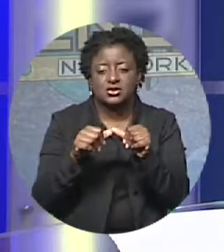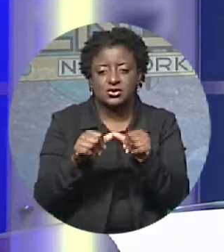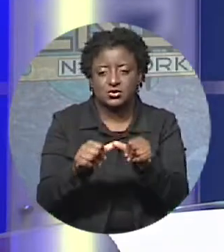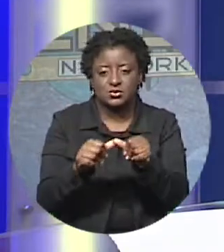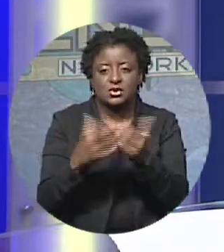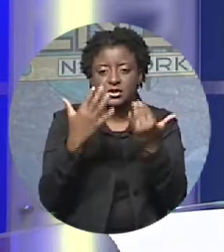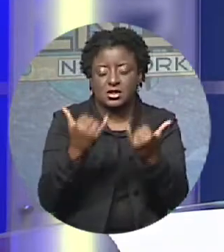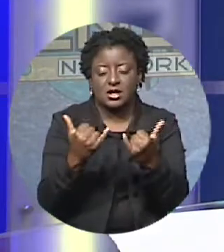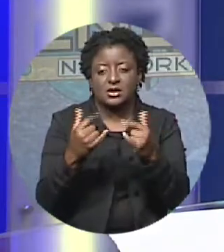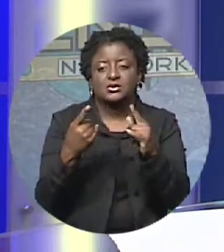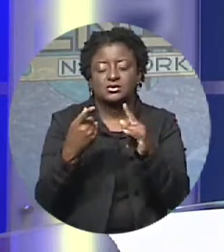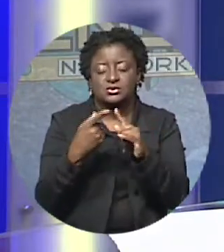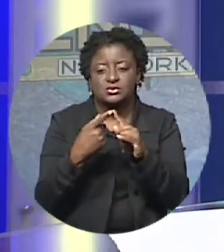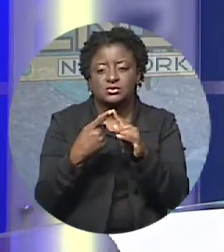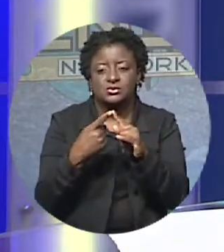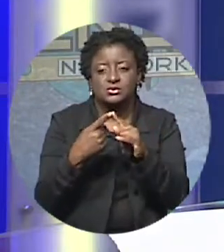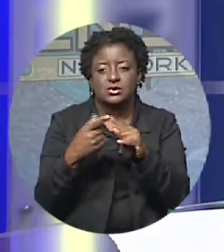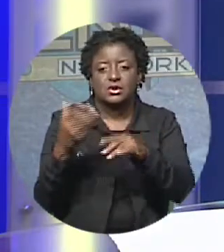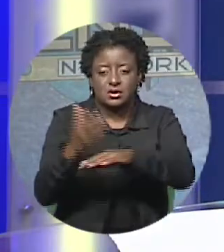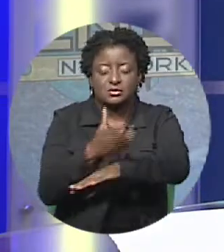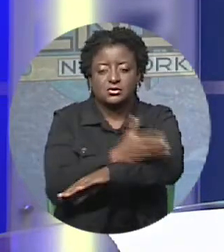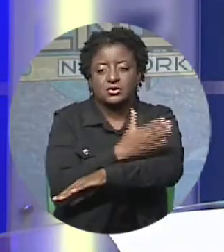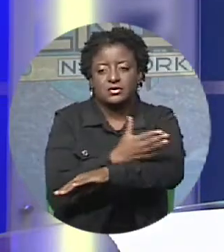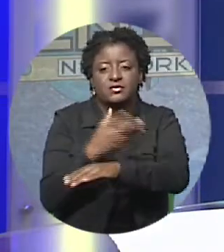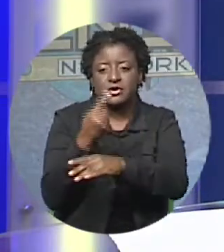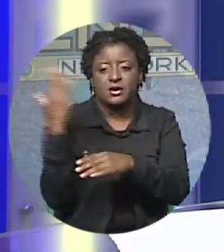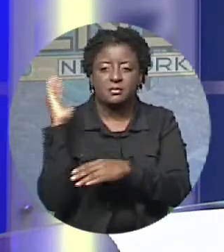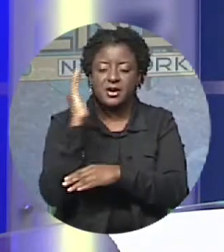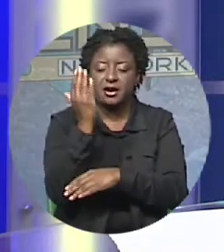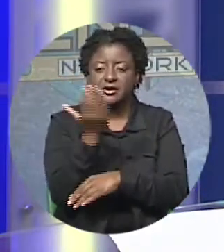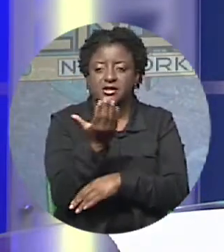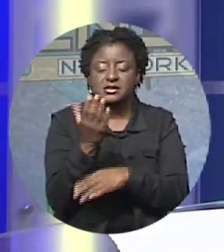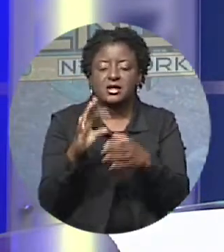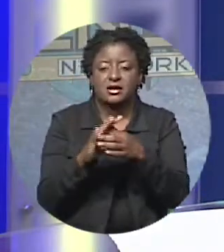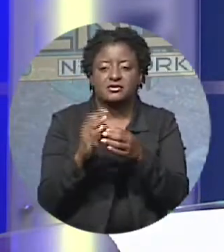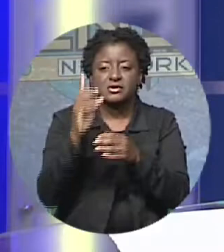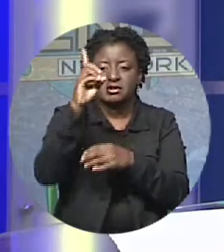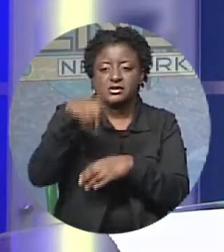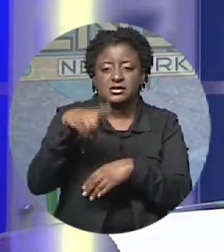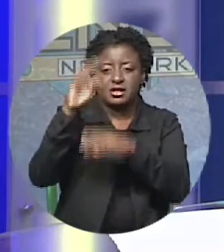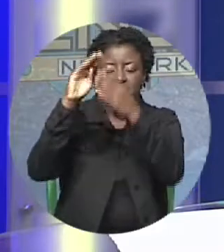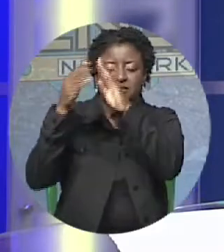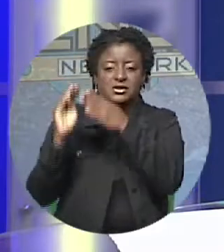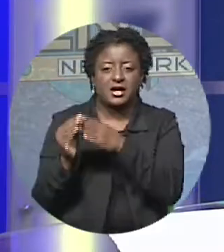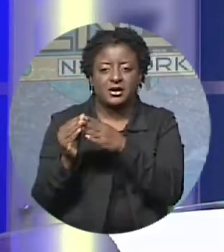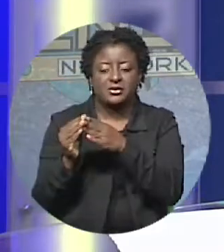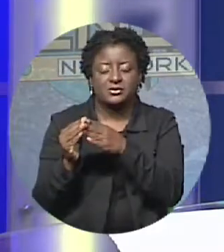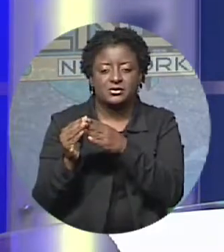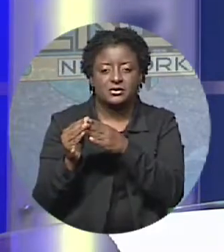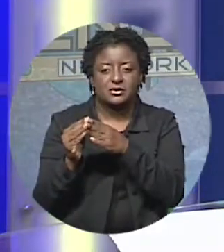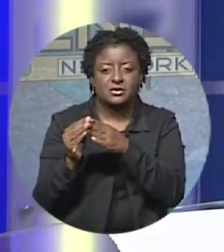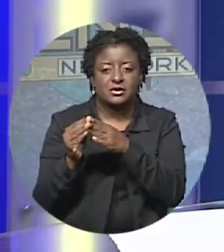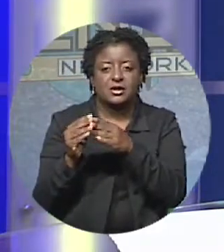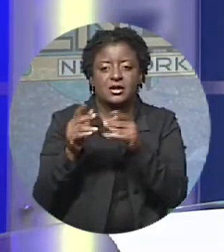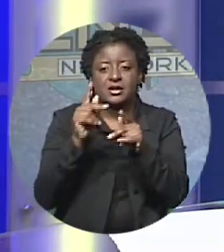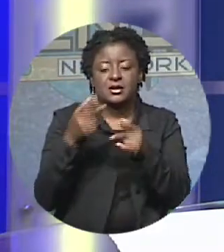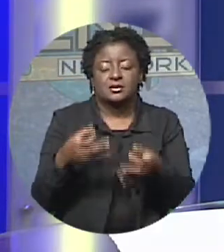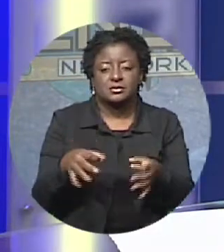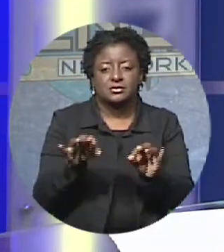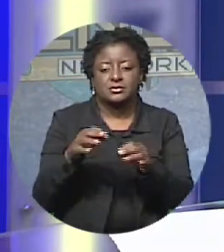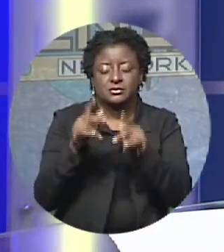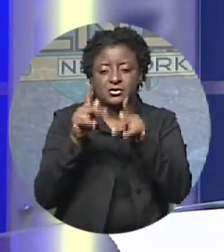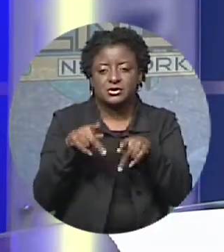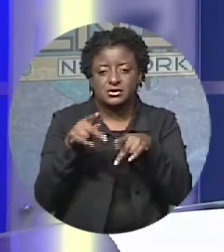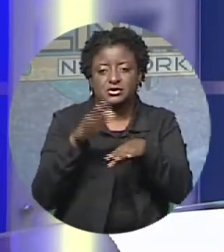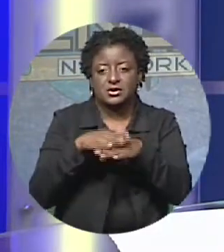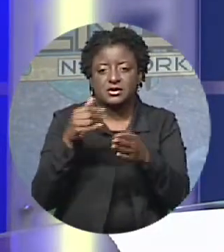overall appearance of downtown. Several key players involved in this project are optimistic that the plan will bring about notable changes to the